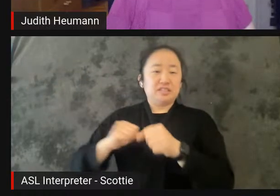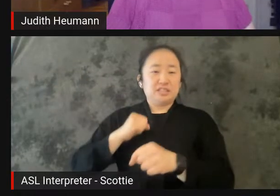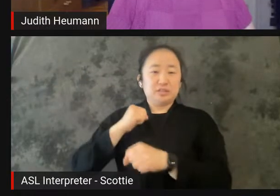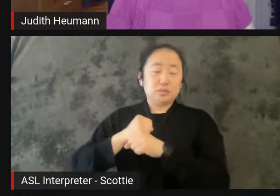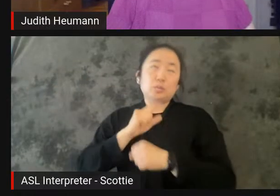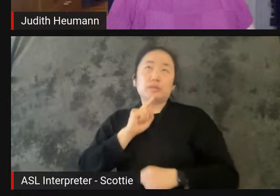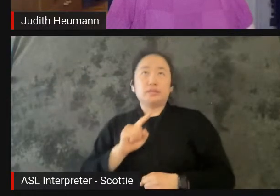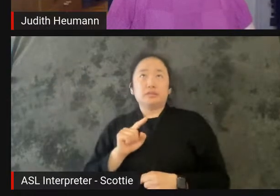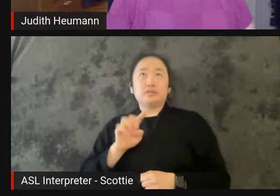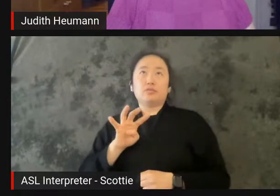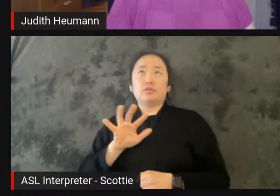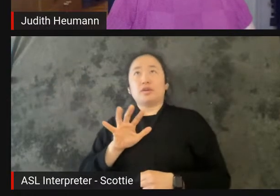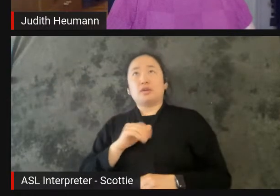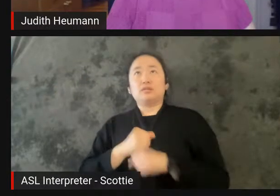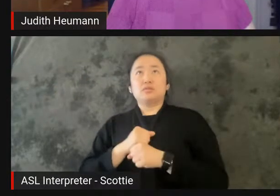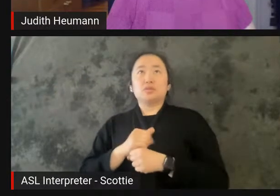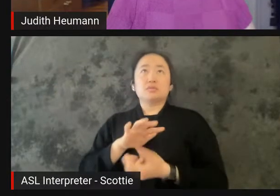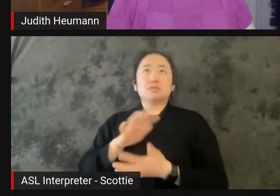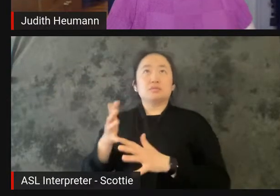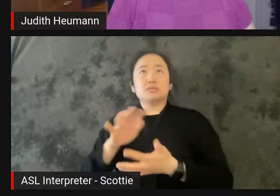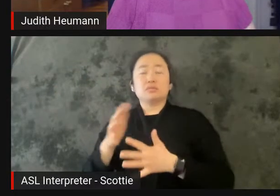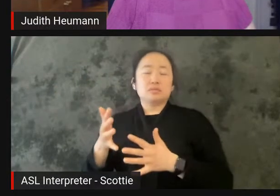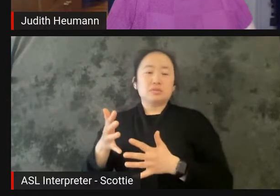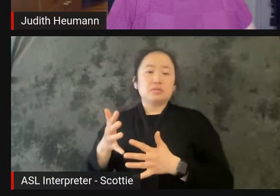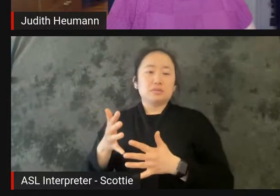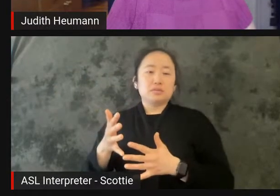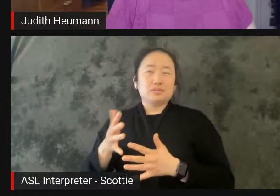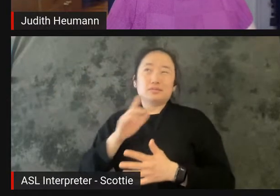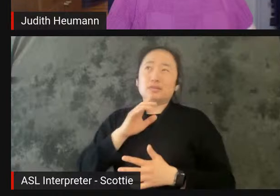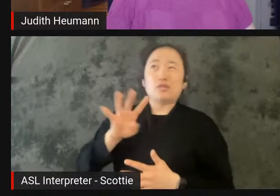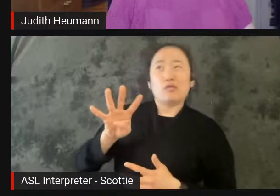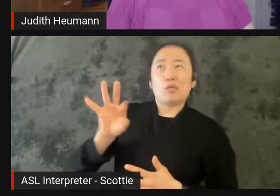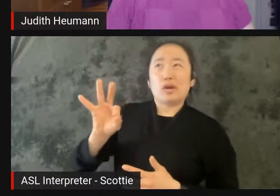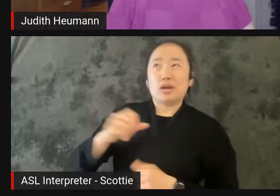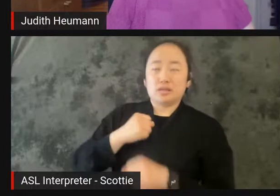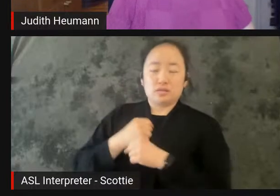45 years, but how many, it's really almost 49